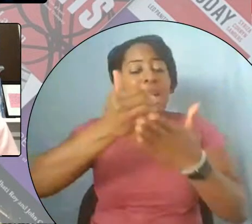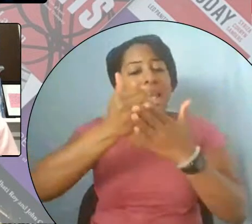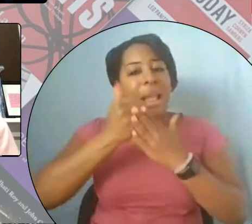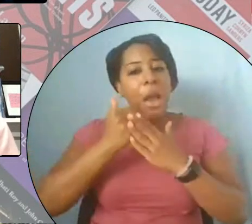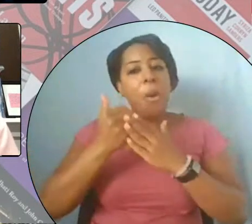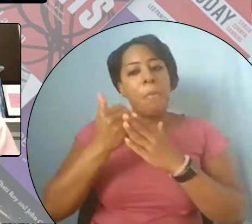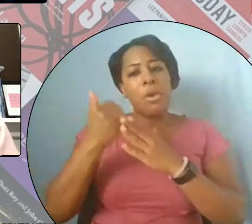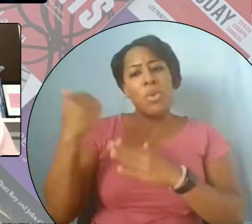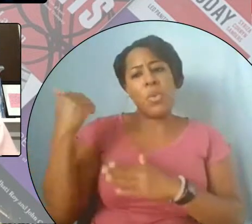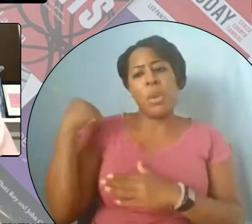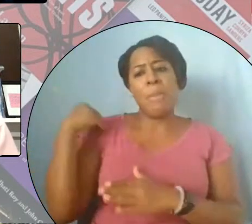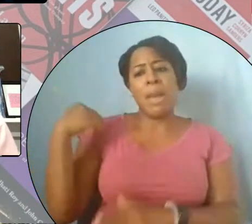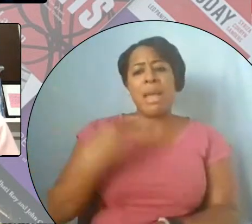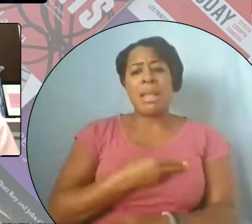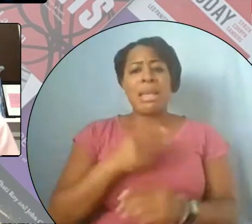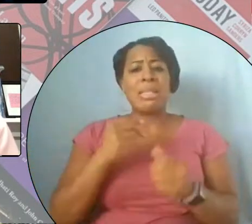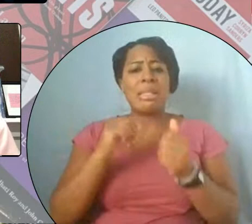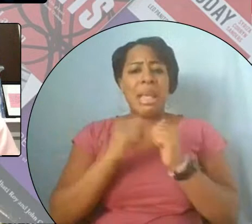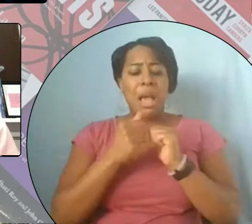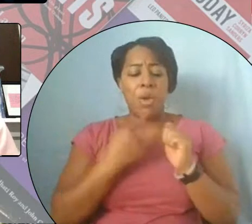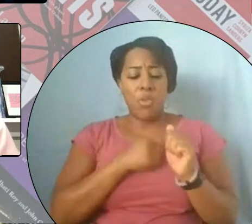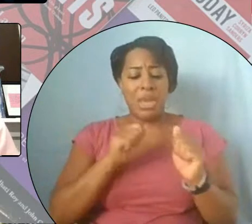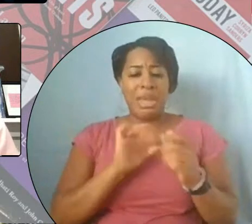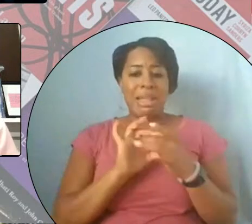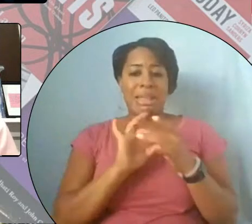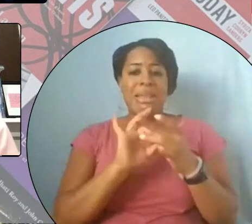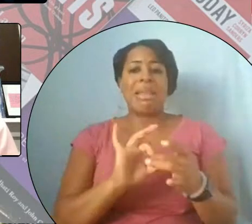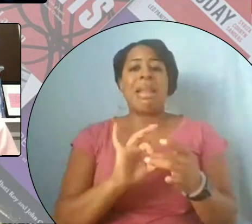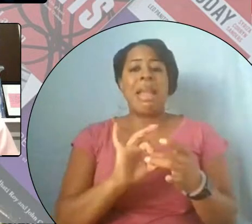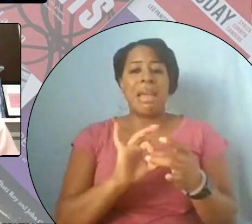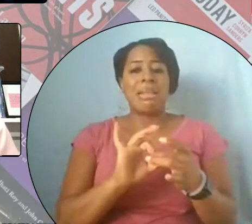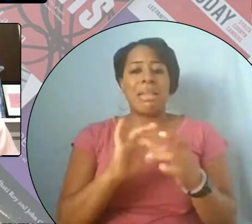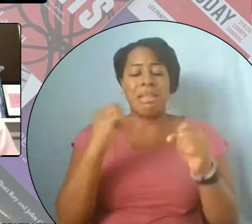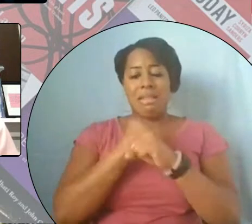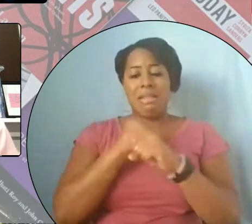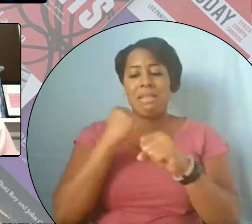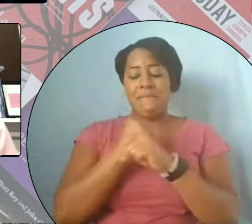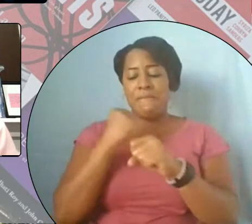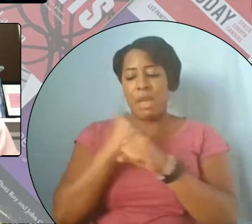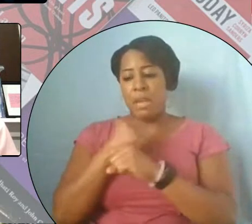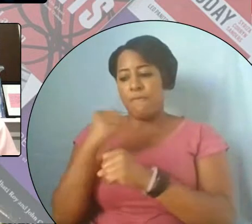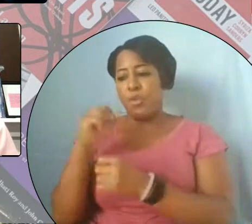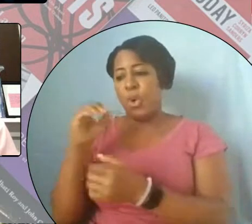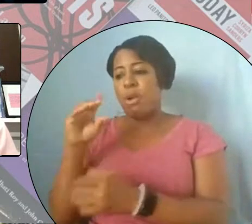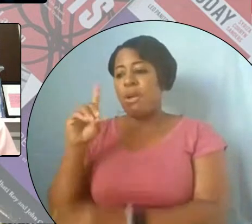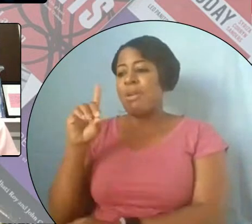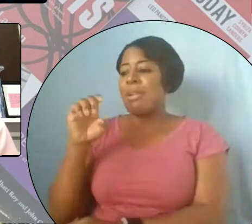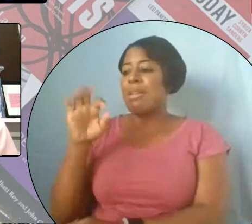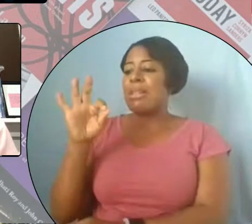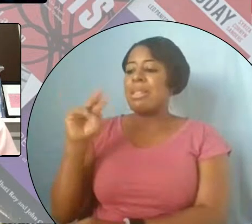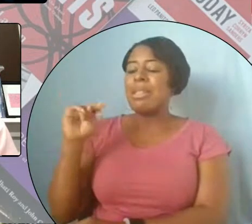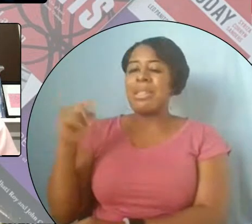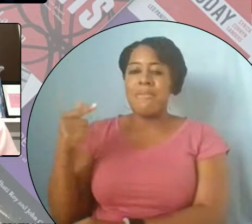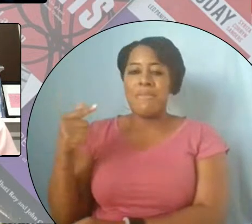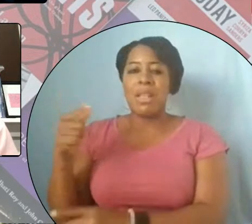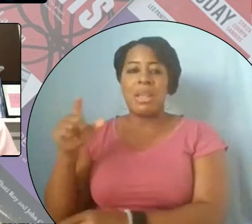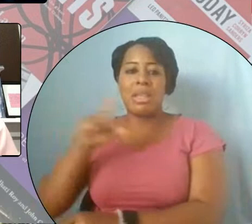connect the fight for defunding police and to the fight to free them all.